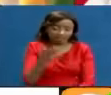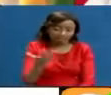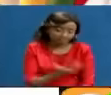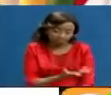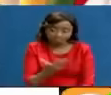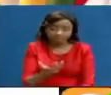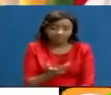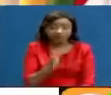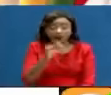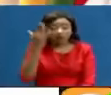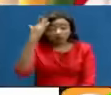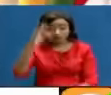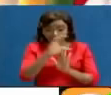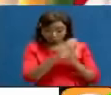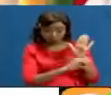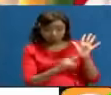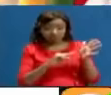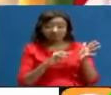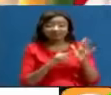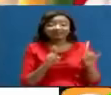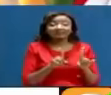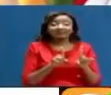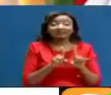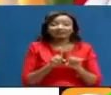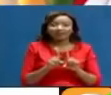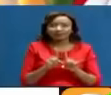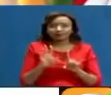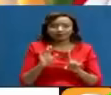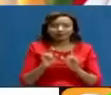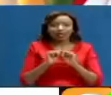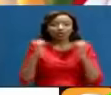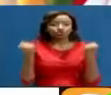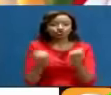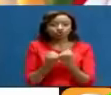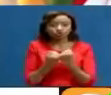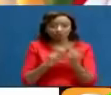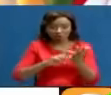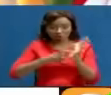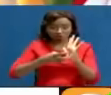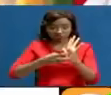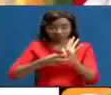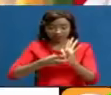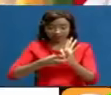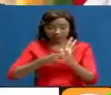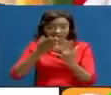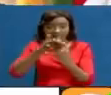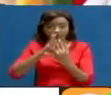And the Constitution is a social contract. It is between the governed and